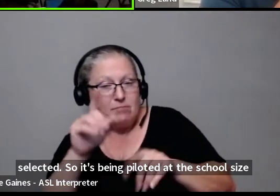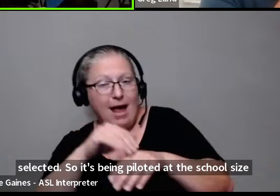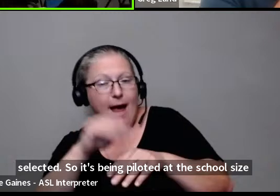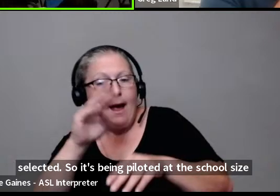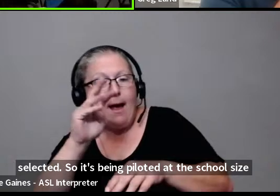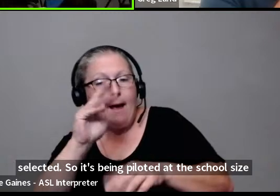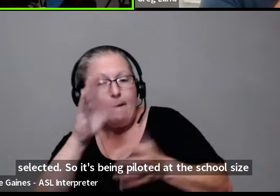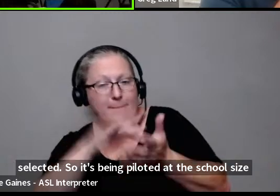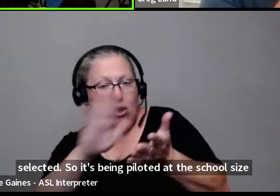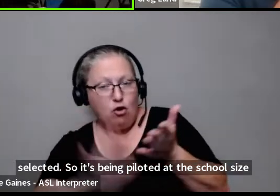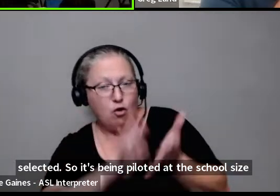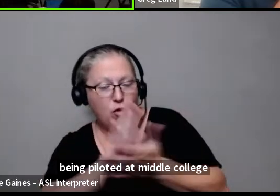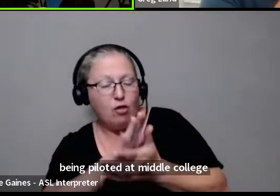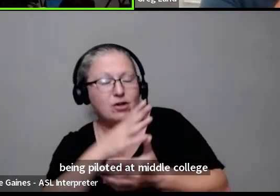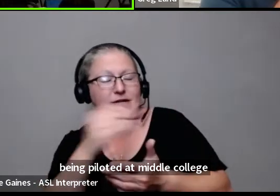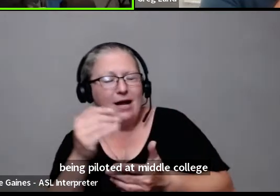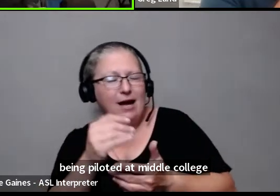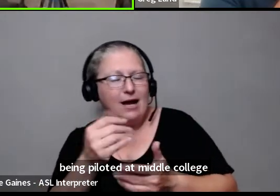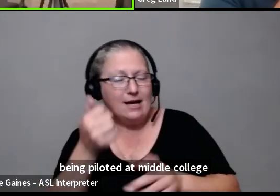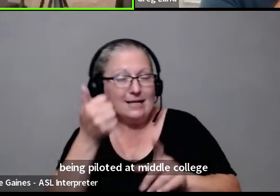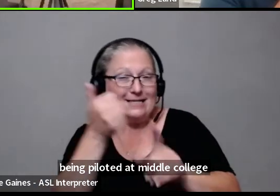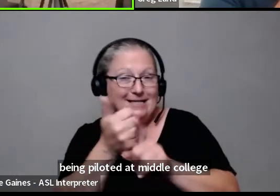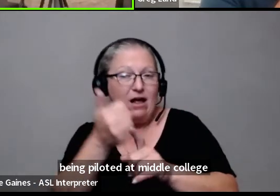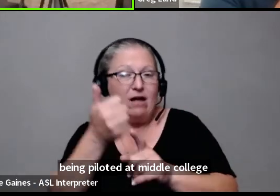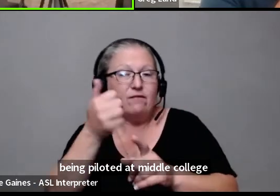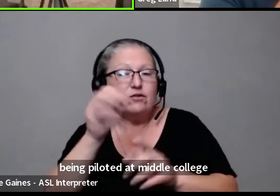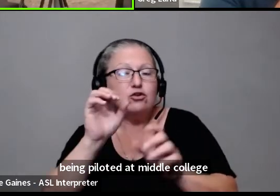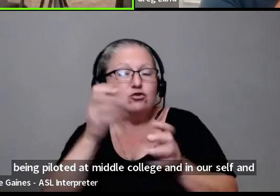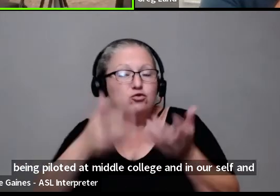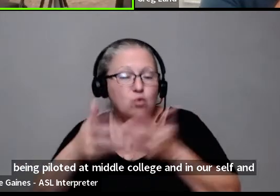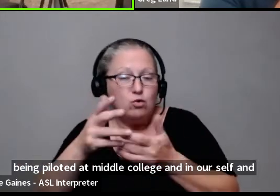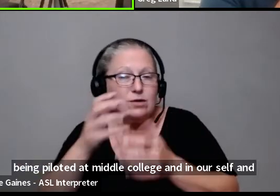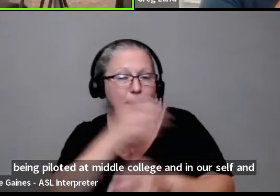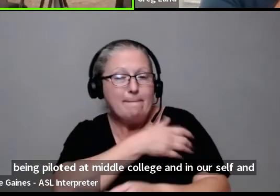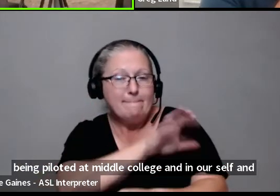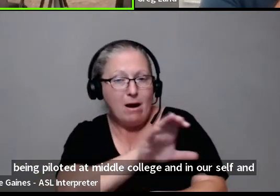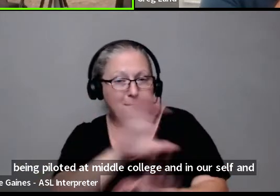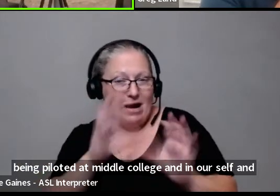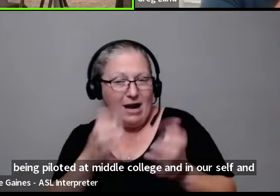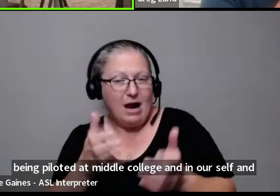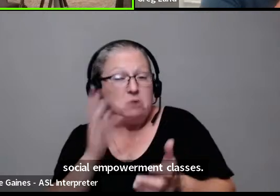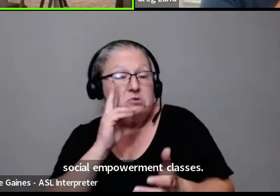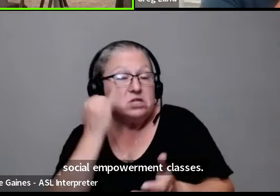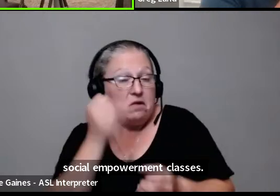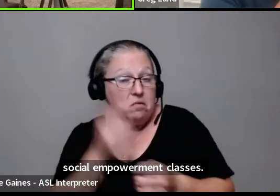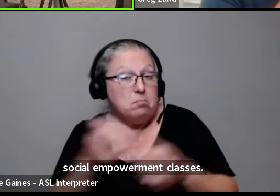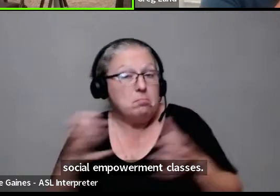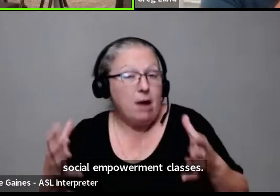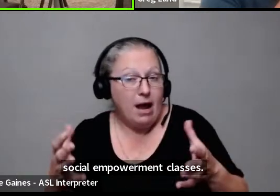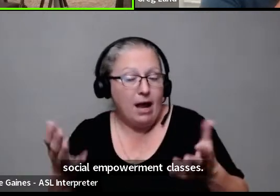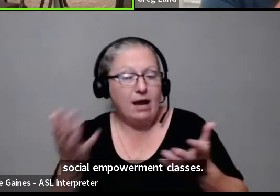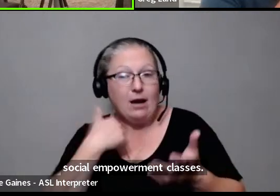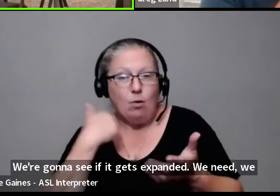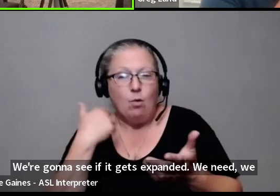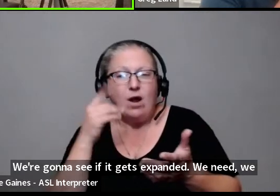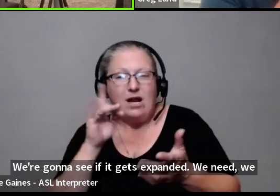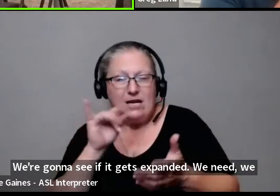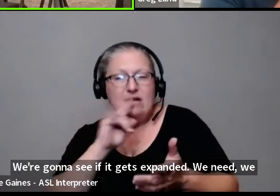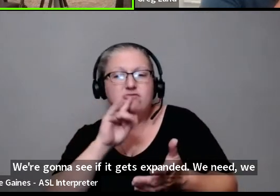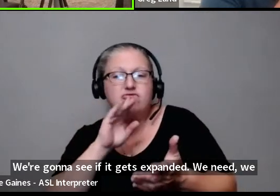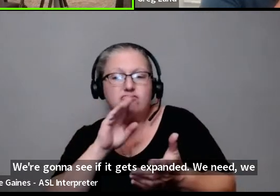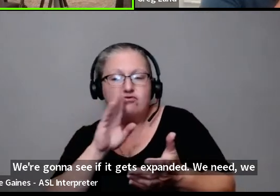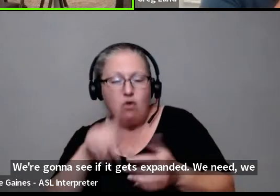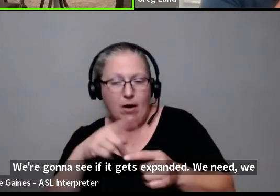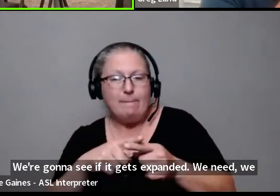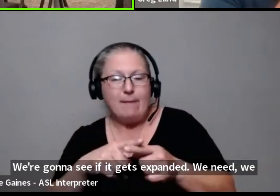and in our self and social empowerment classes. We're going to see if it gets expanded. We actually talked about expanding